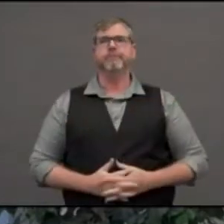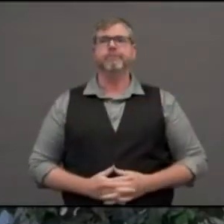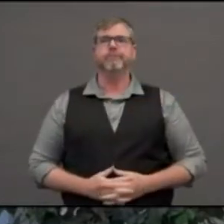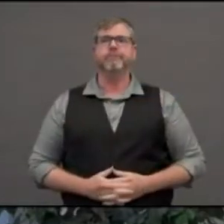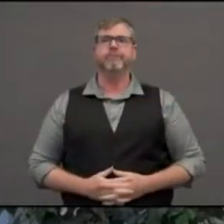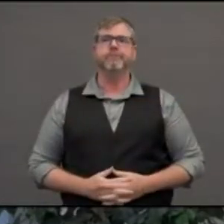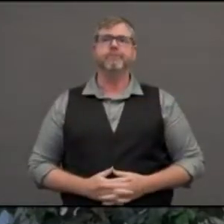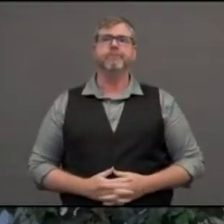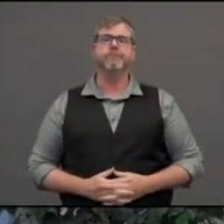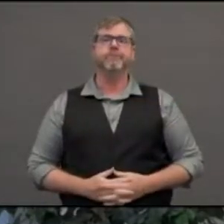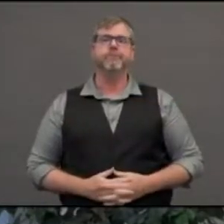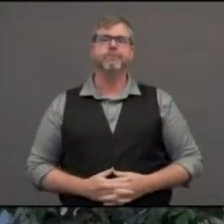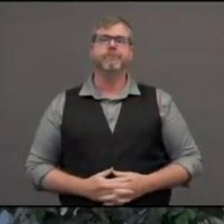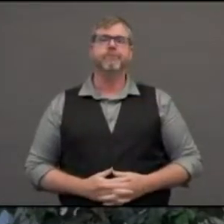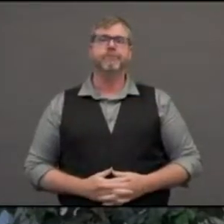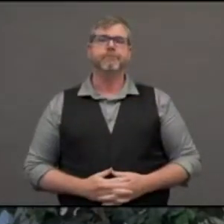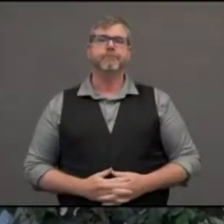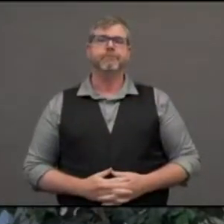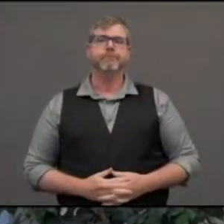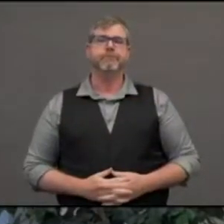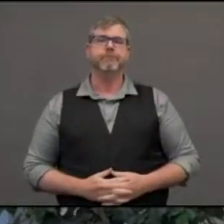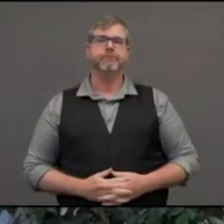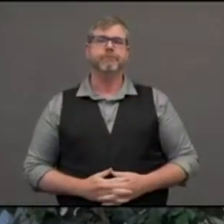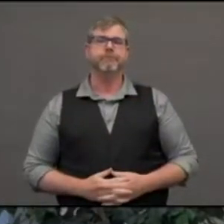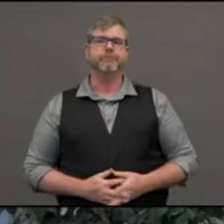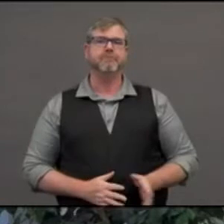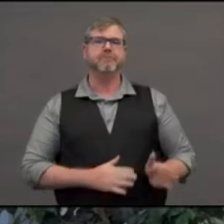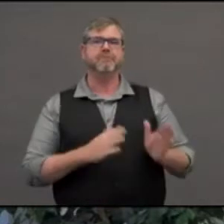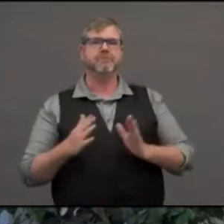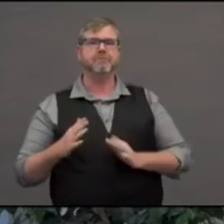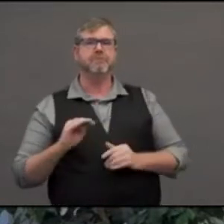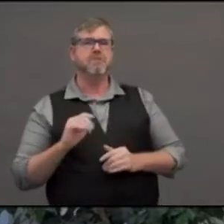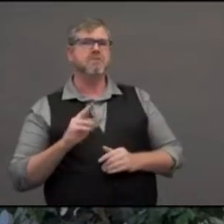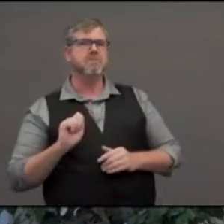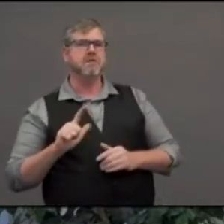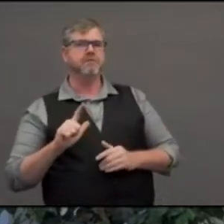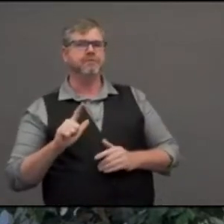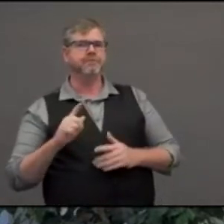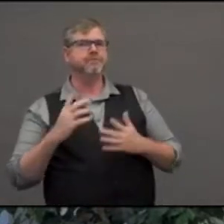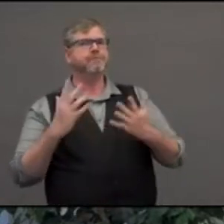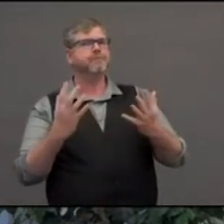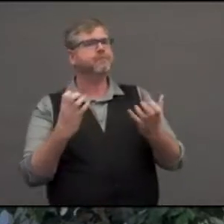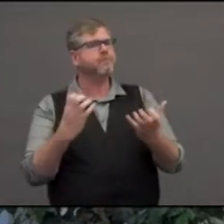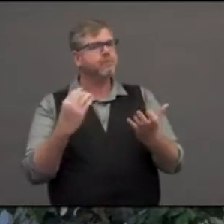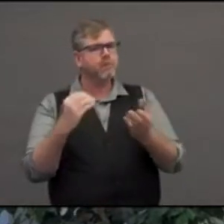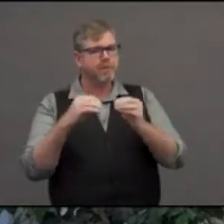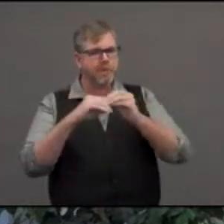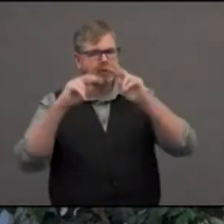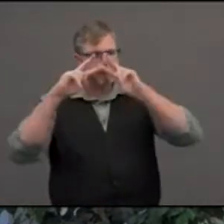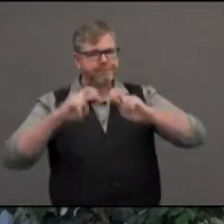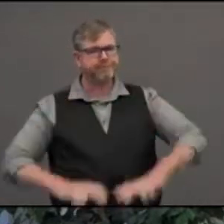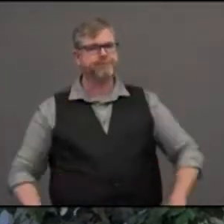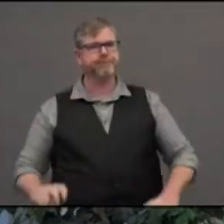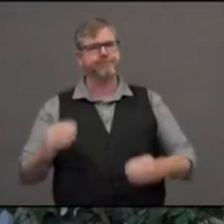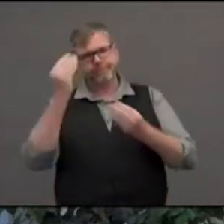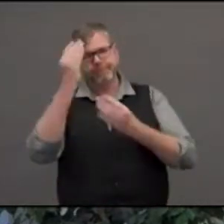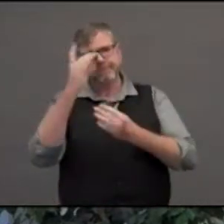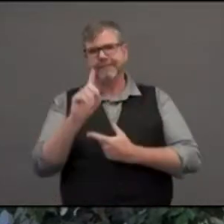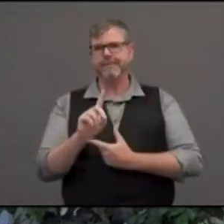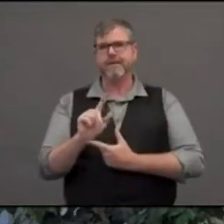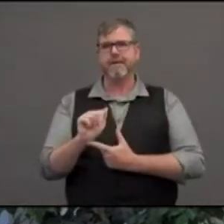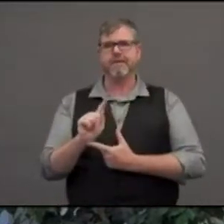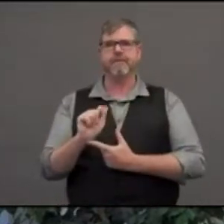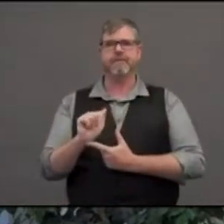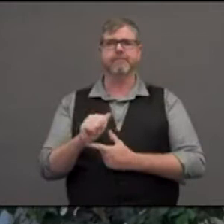So let's look a little bit deeper into the data, and let's show some of these dashboards. And for the public, some of these